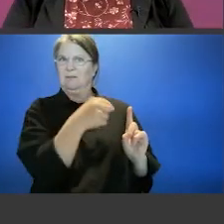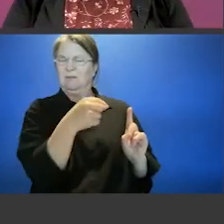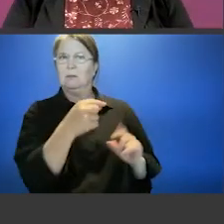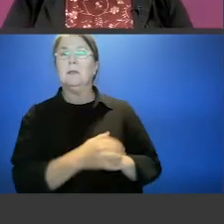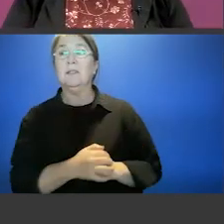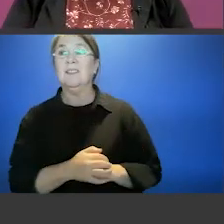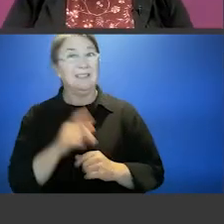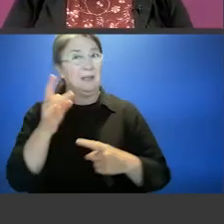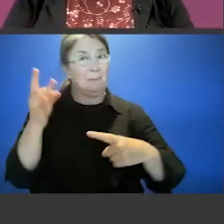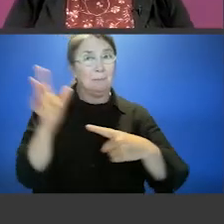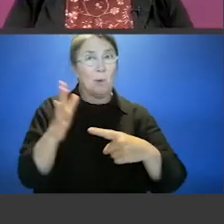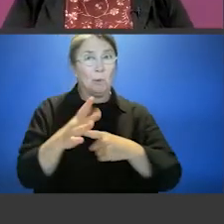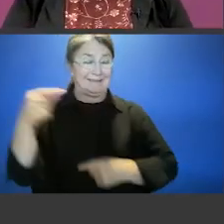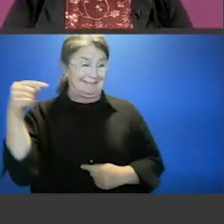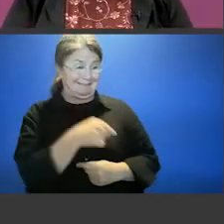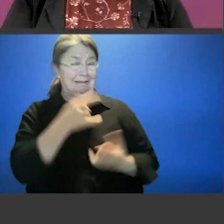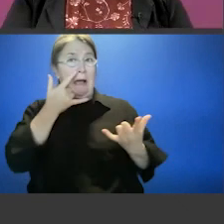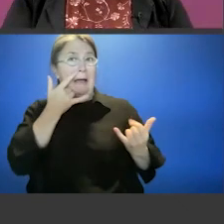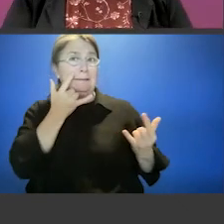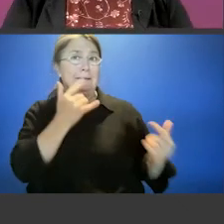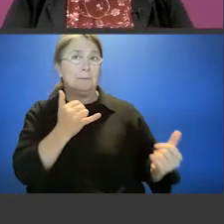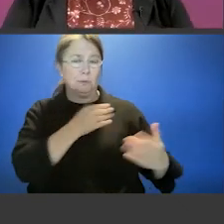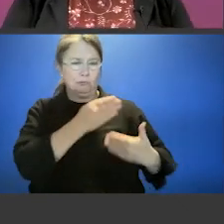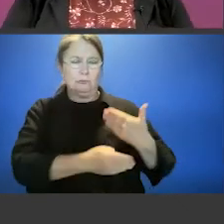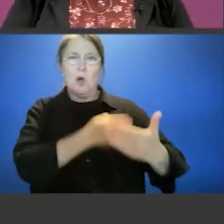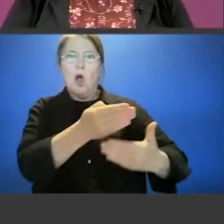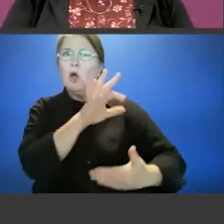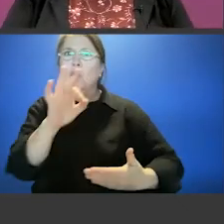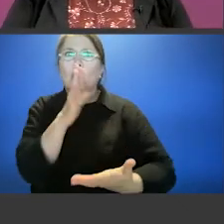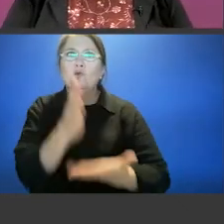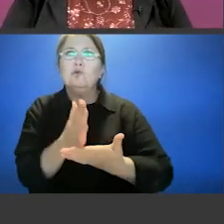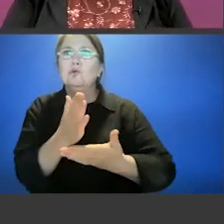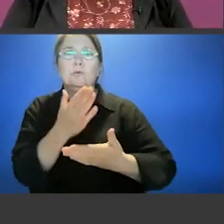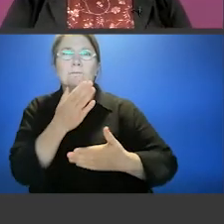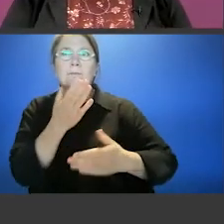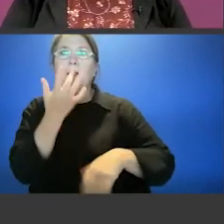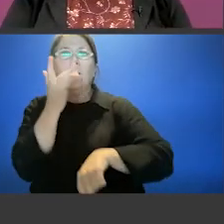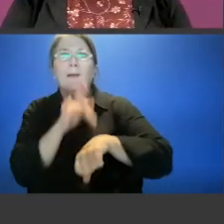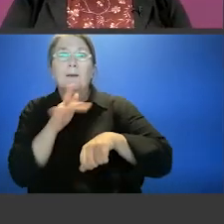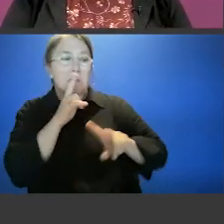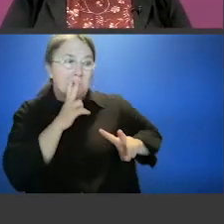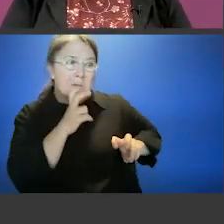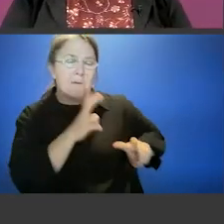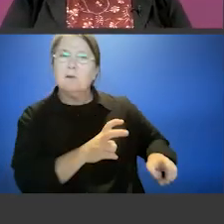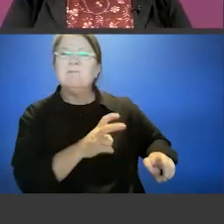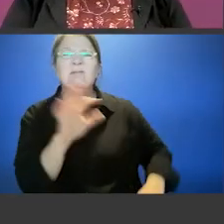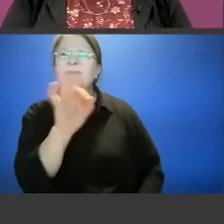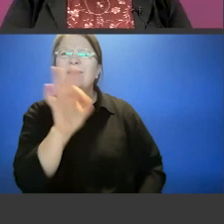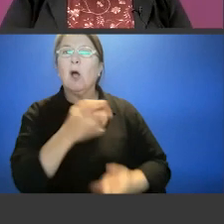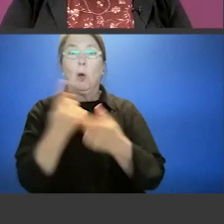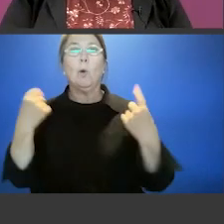understand that this assessment process is not an investigation. It's purely the consideration of the information and facts as they're